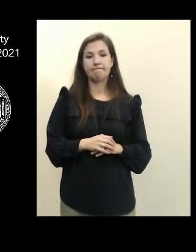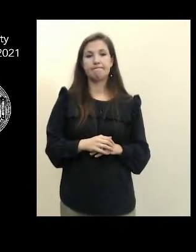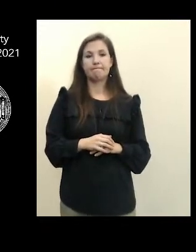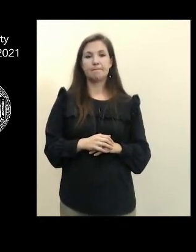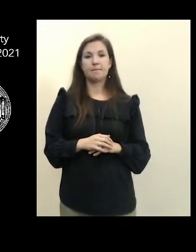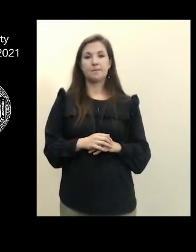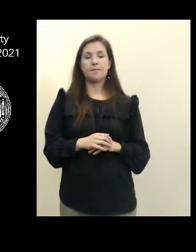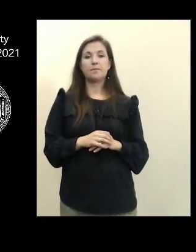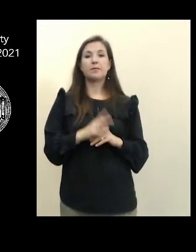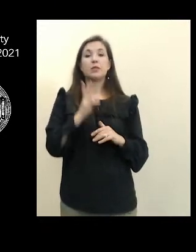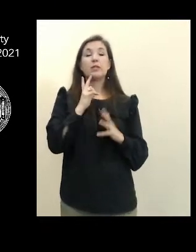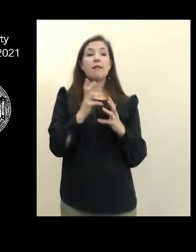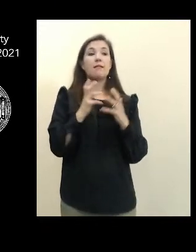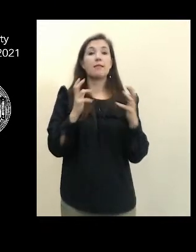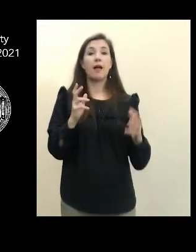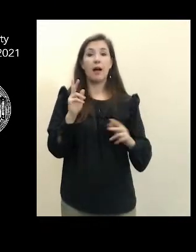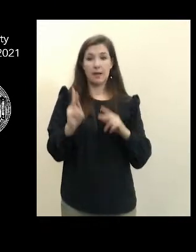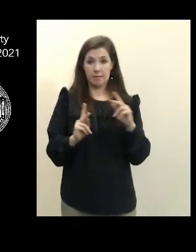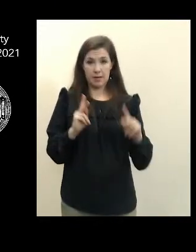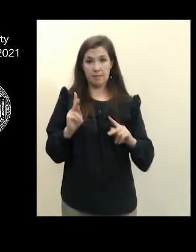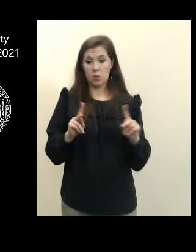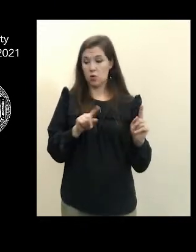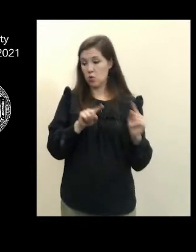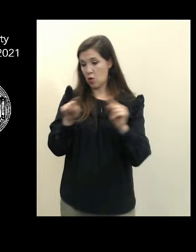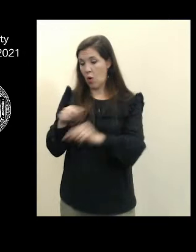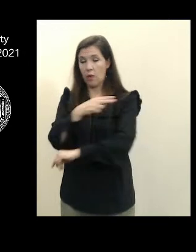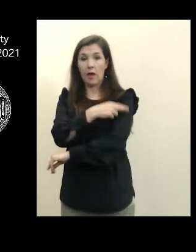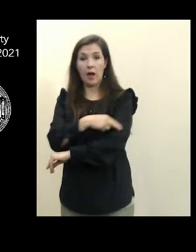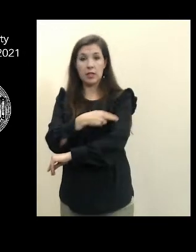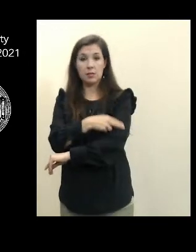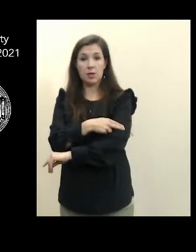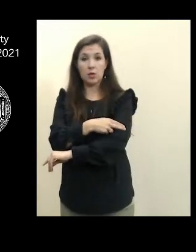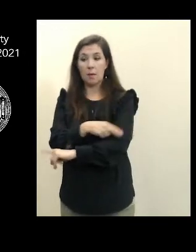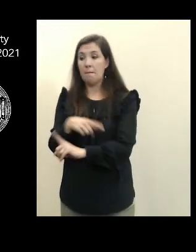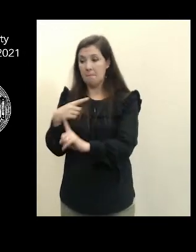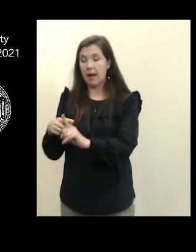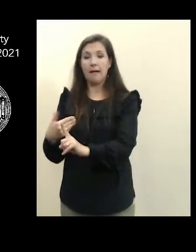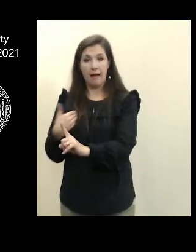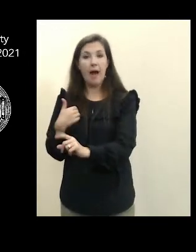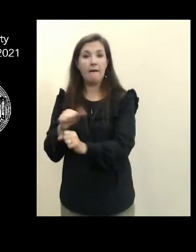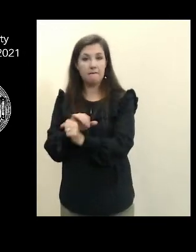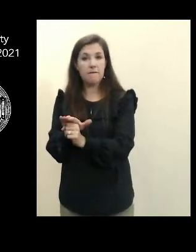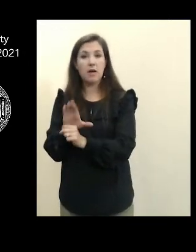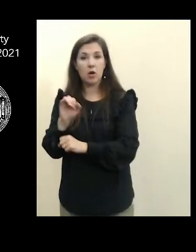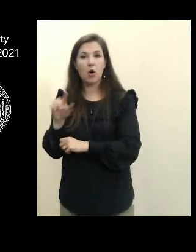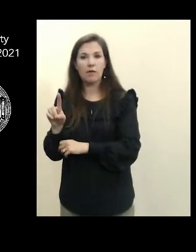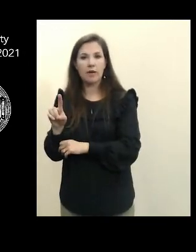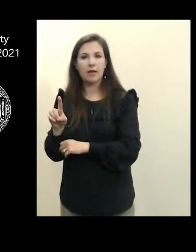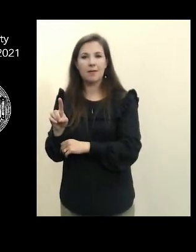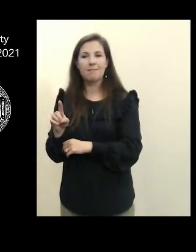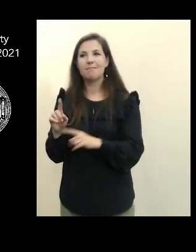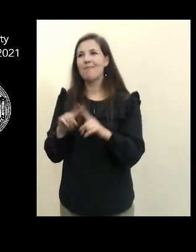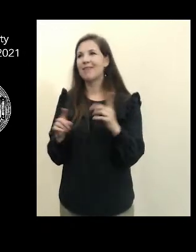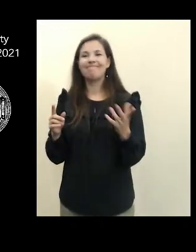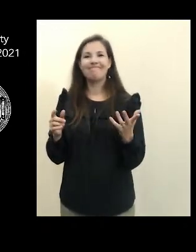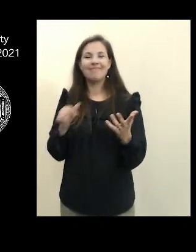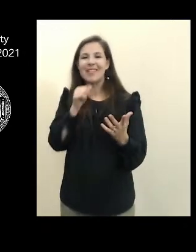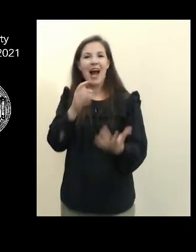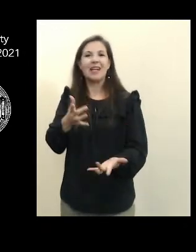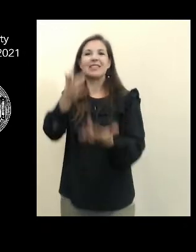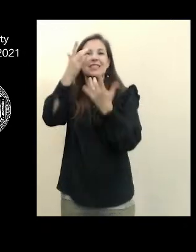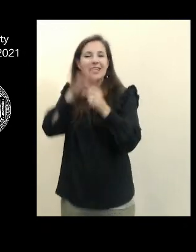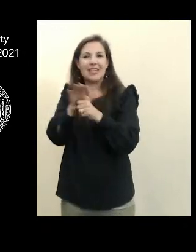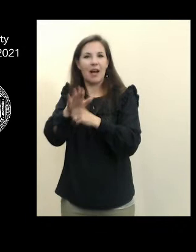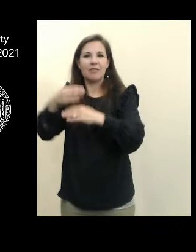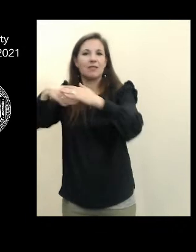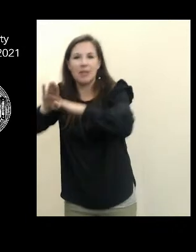we are seeing a lot of people who are going to the hospitals that are positive with COVID, but they're not sick enough to be admitted. I'm real